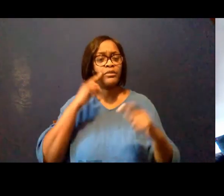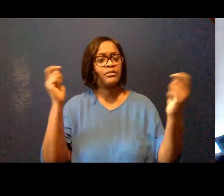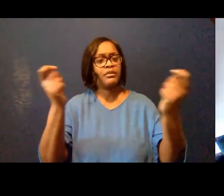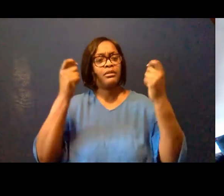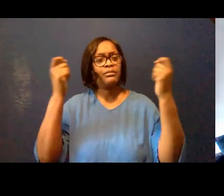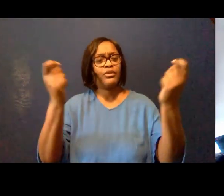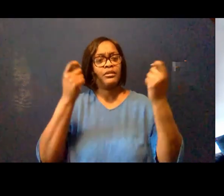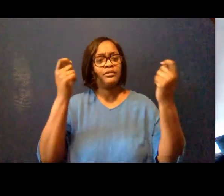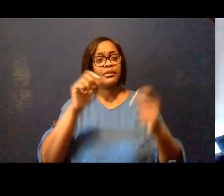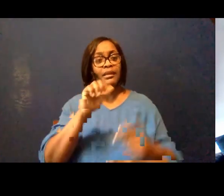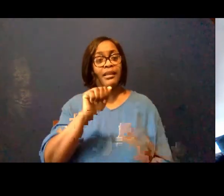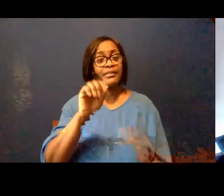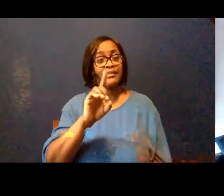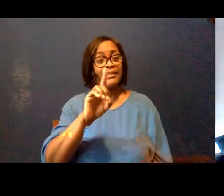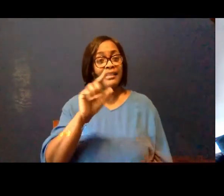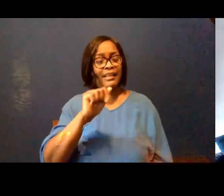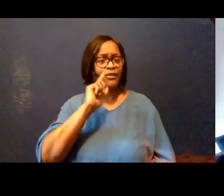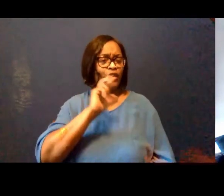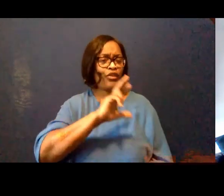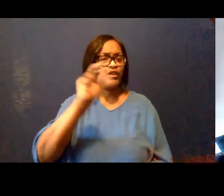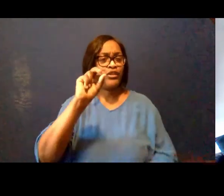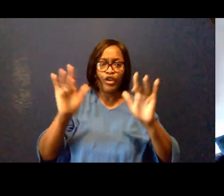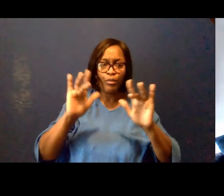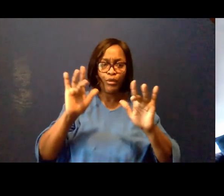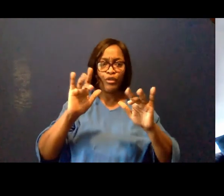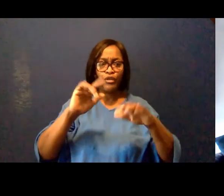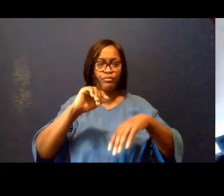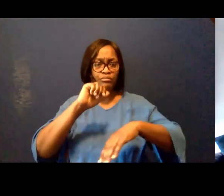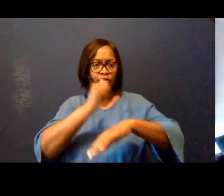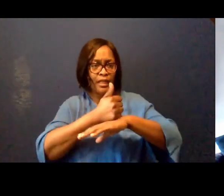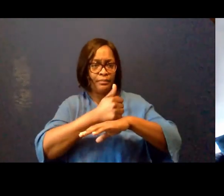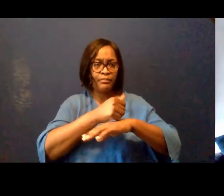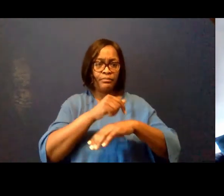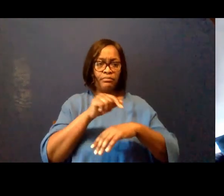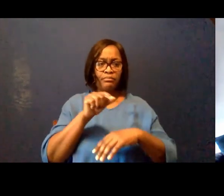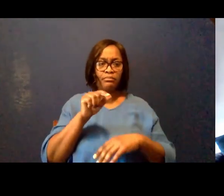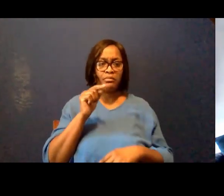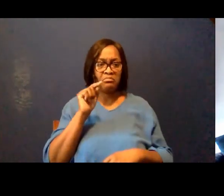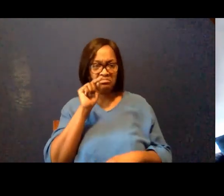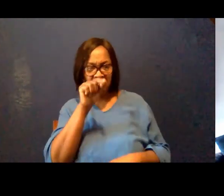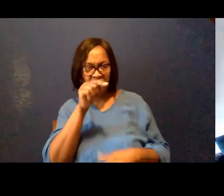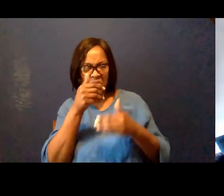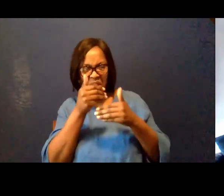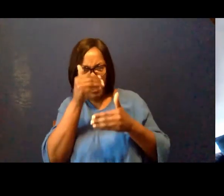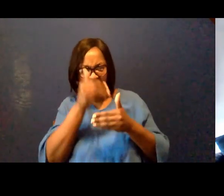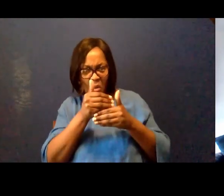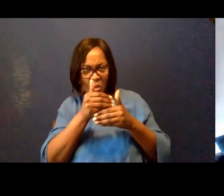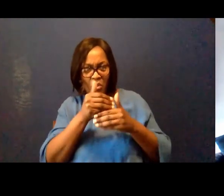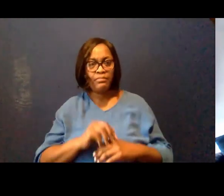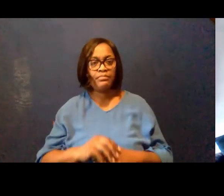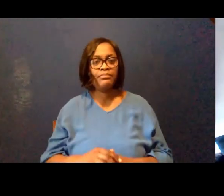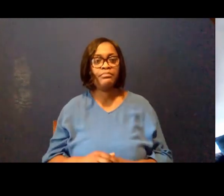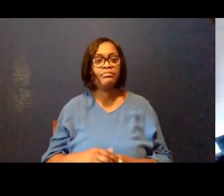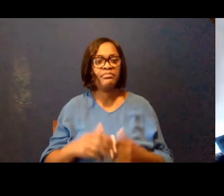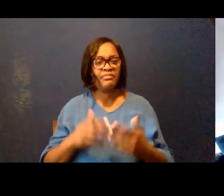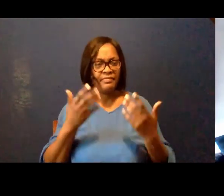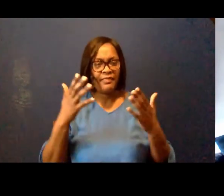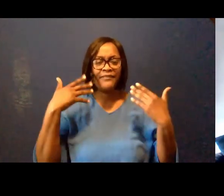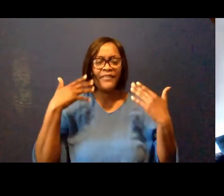and Addiction Counseling Program at SCSU. I will be a facilitator for this event. I'm going to give you a